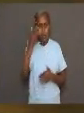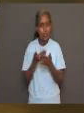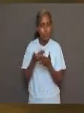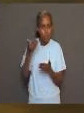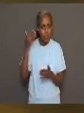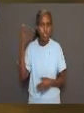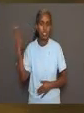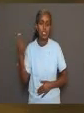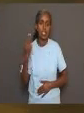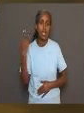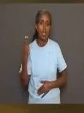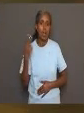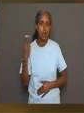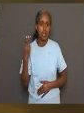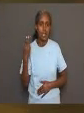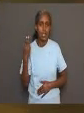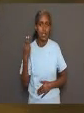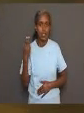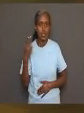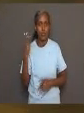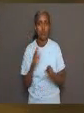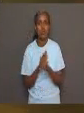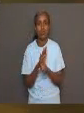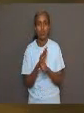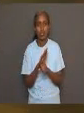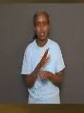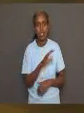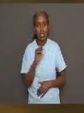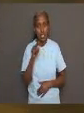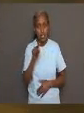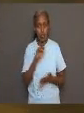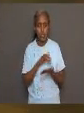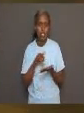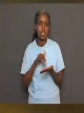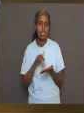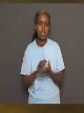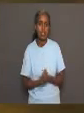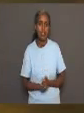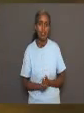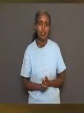previously applied that will be useful in your studies.